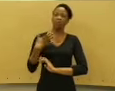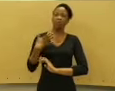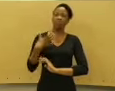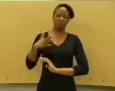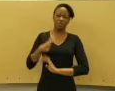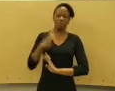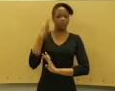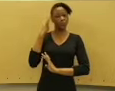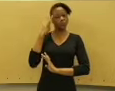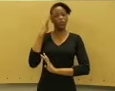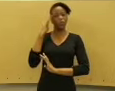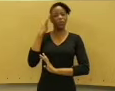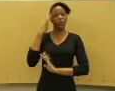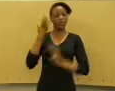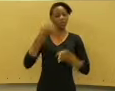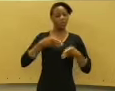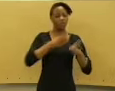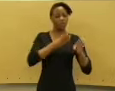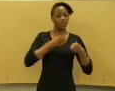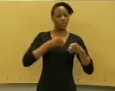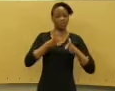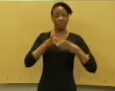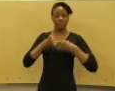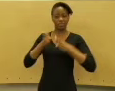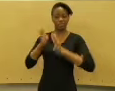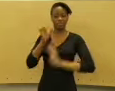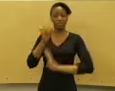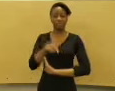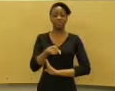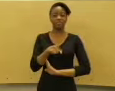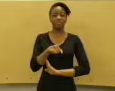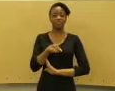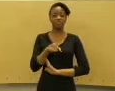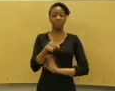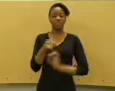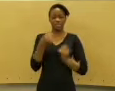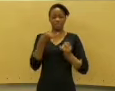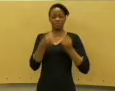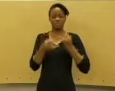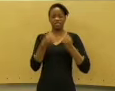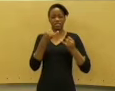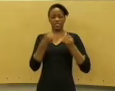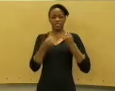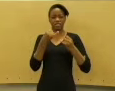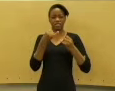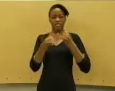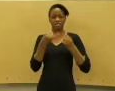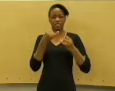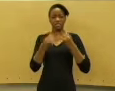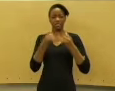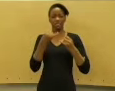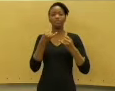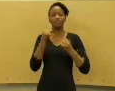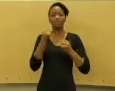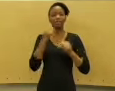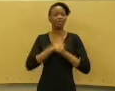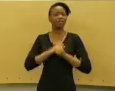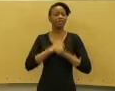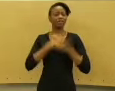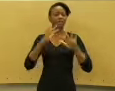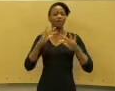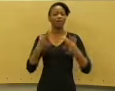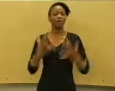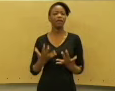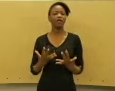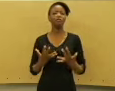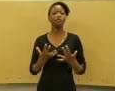of ways in which the conversation around sexual liberation initially begins, right? So at the beginning